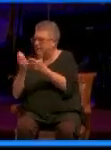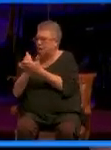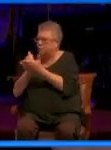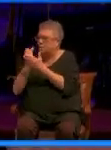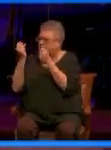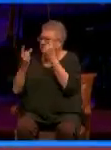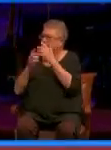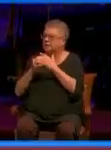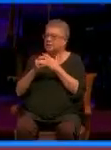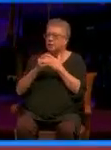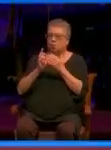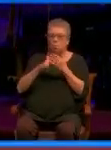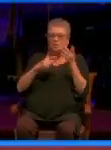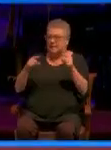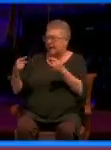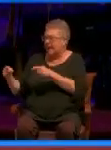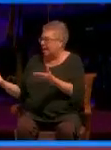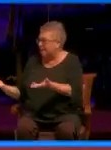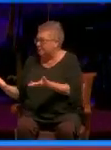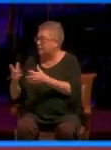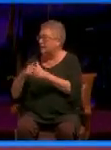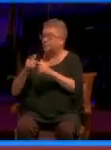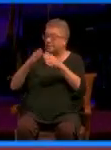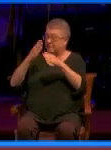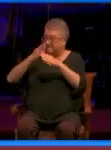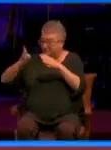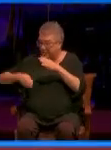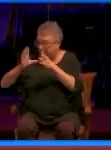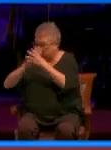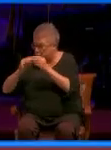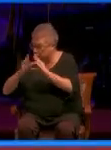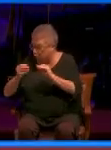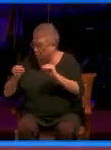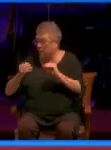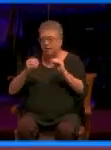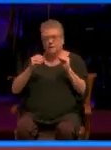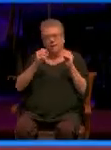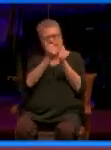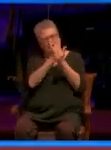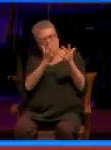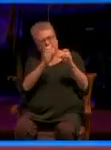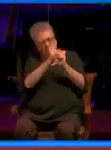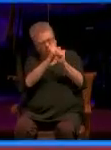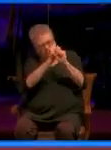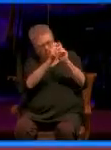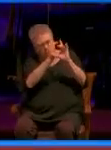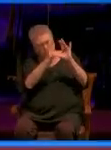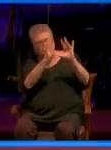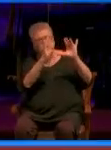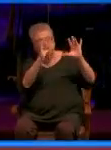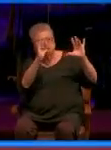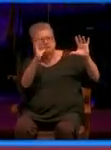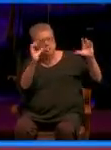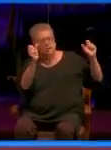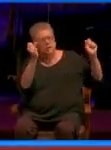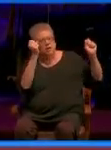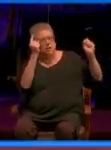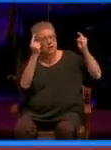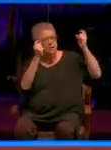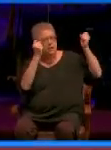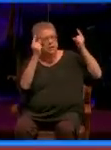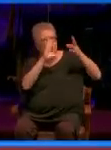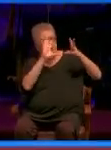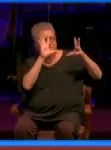understand what's taking place. And then at the end, after we've painted the picture and understood the story and gotten ourselves all intertwined